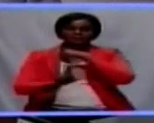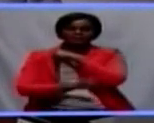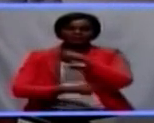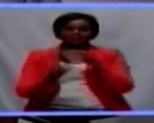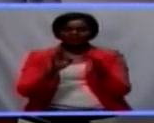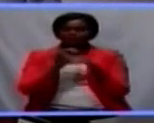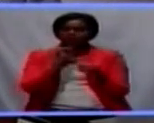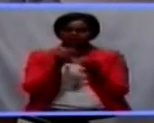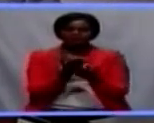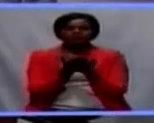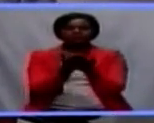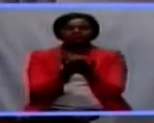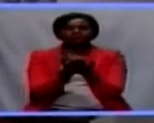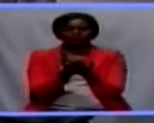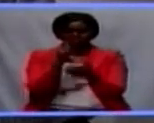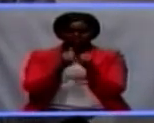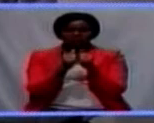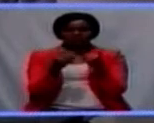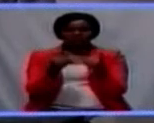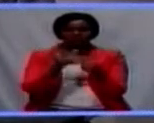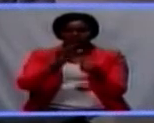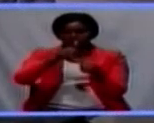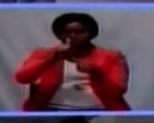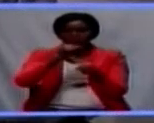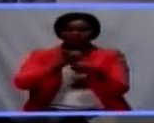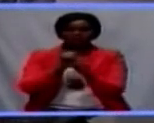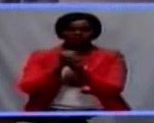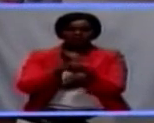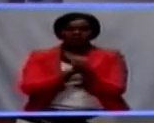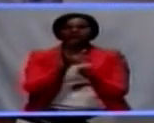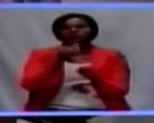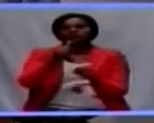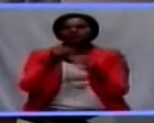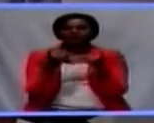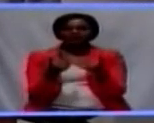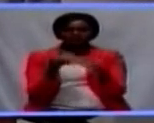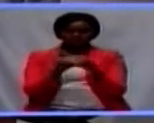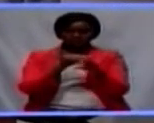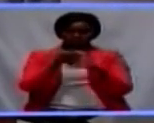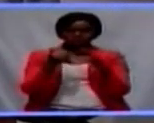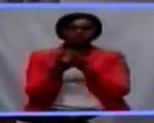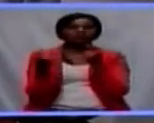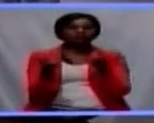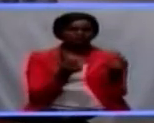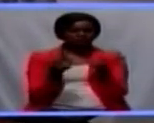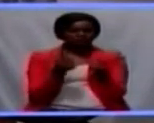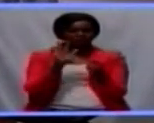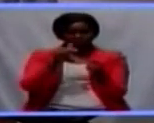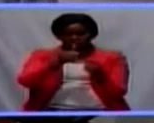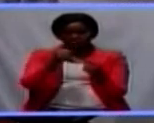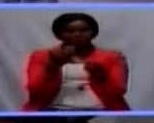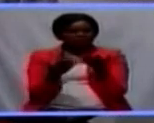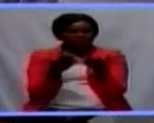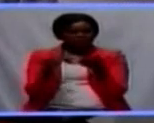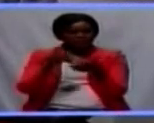not submit a return, because a return is your source document. Right. So in all those situations, and we have had, maybe out of